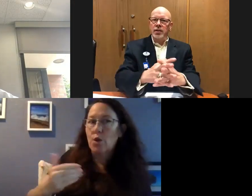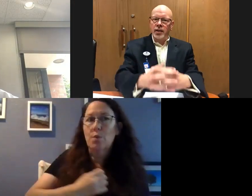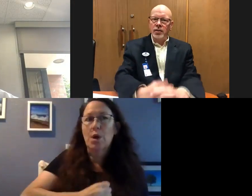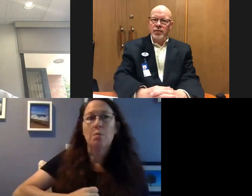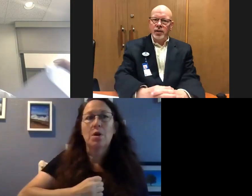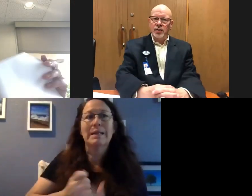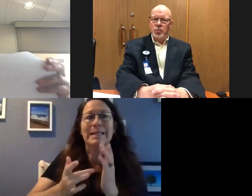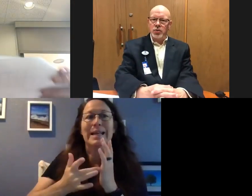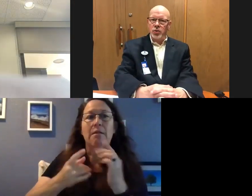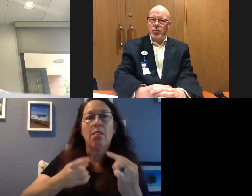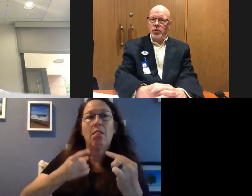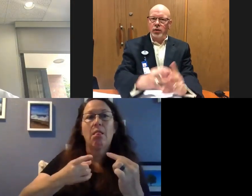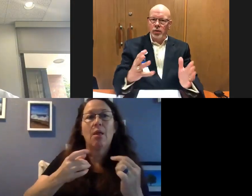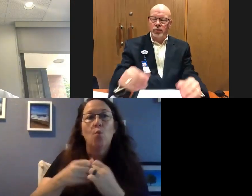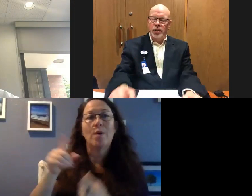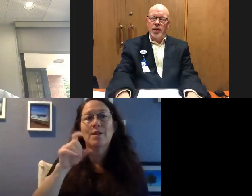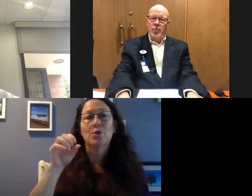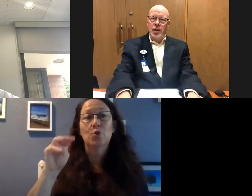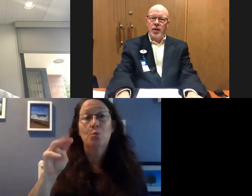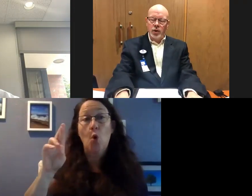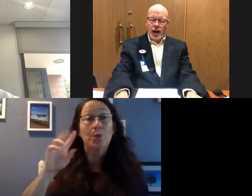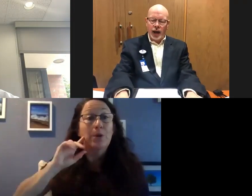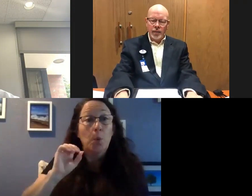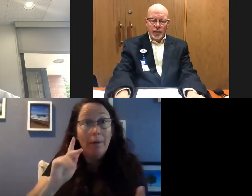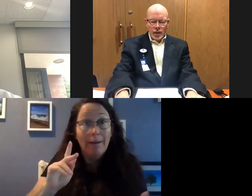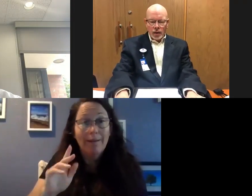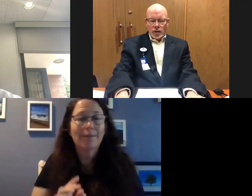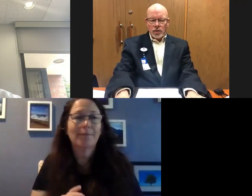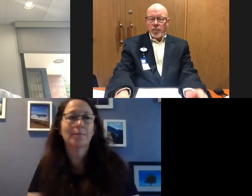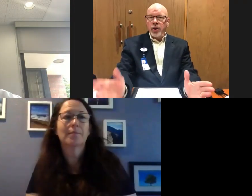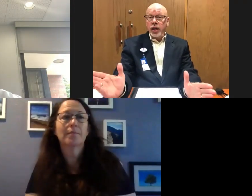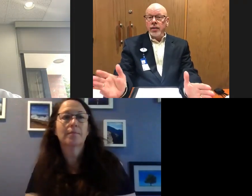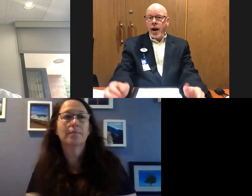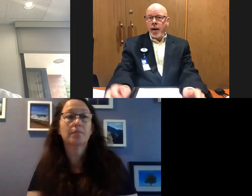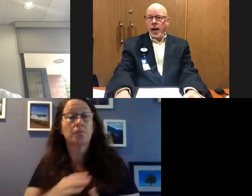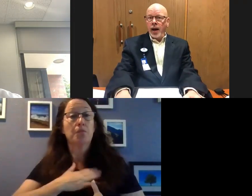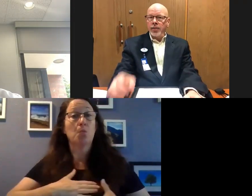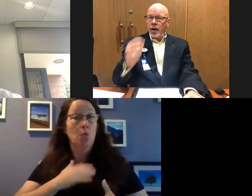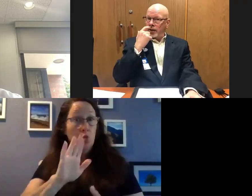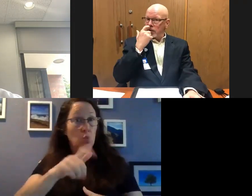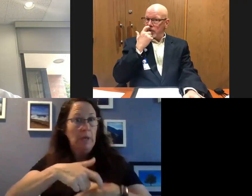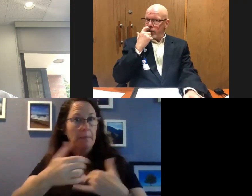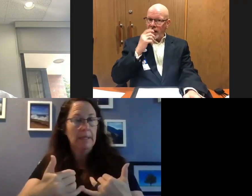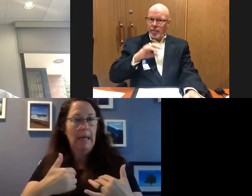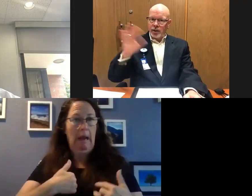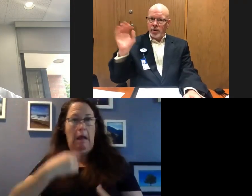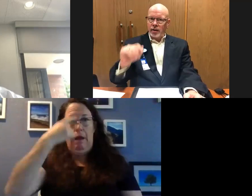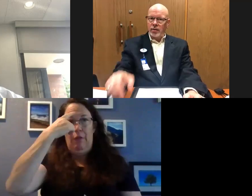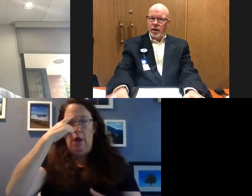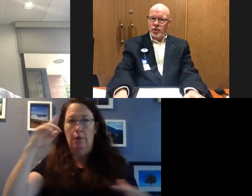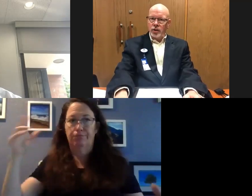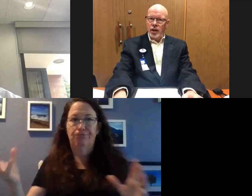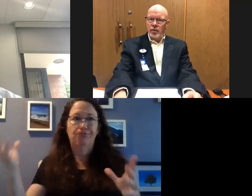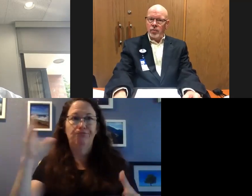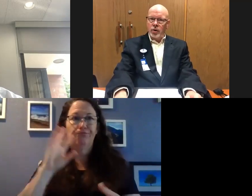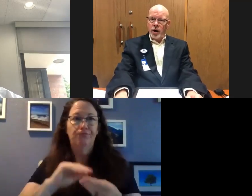technical difficulties with Zoom. So hopefully you can hear me okay. So I appreciate the time today. I thought I'd just recap a little bit our